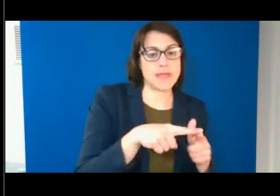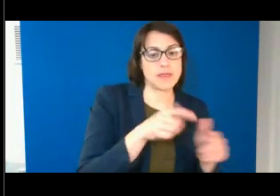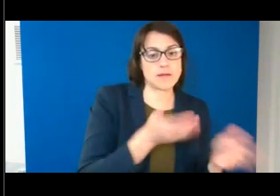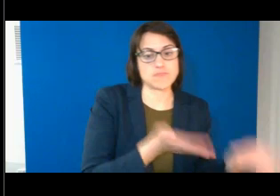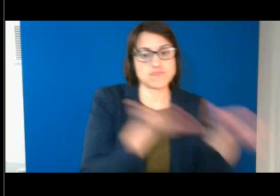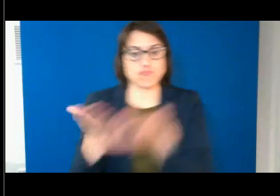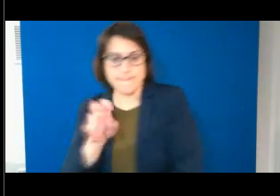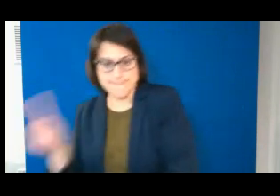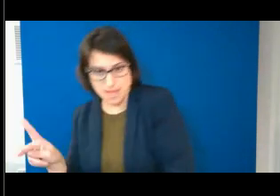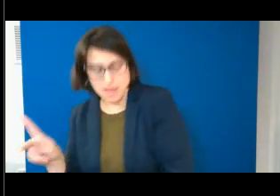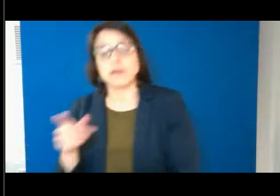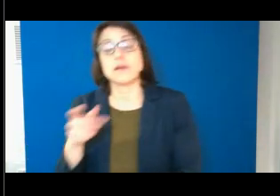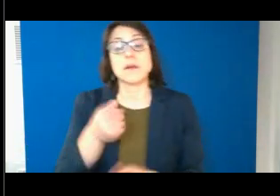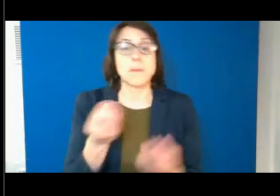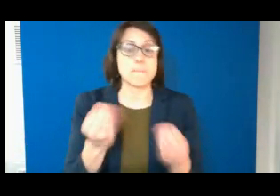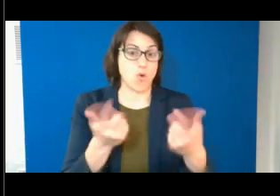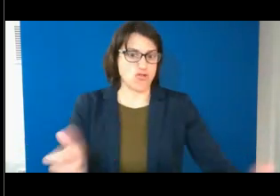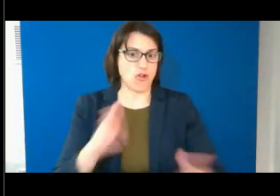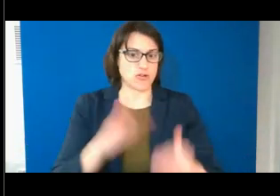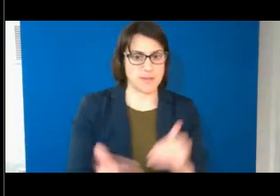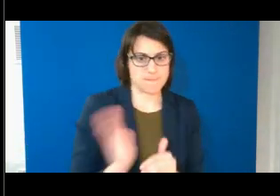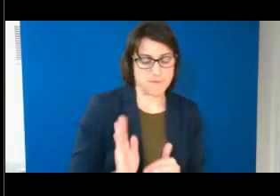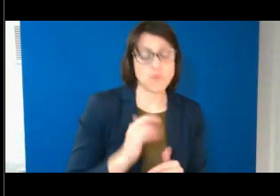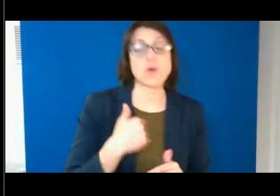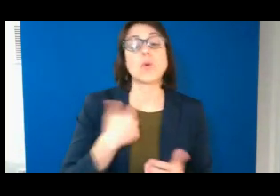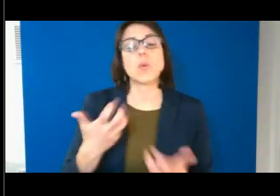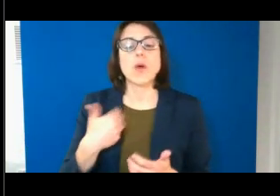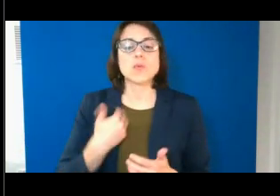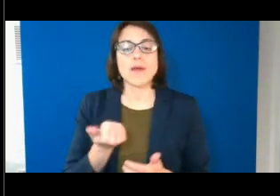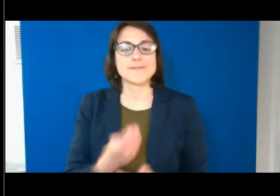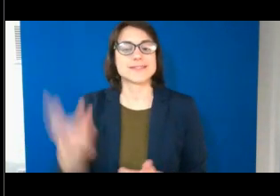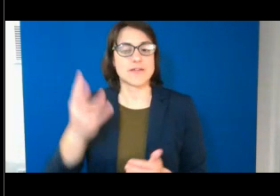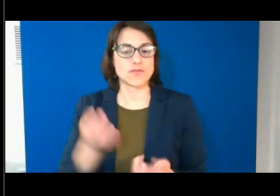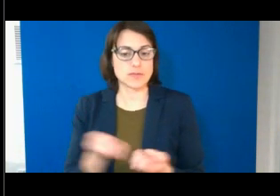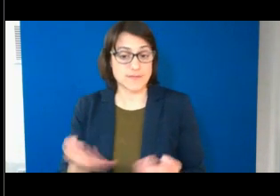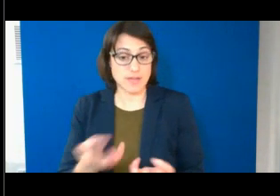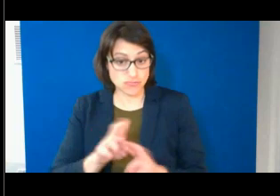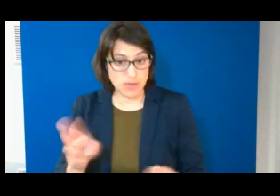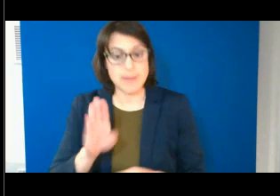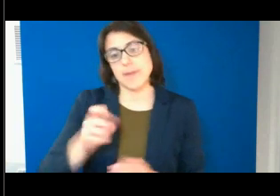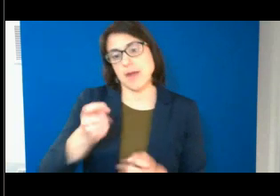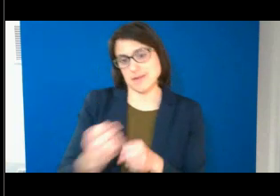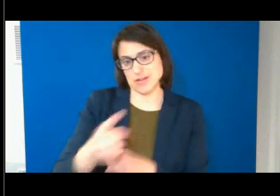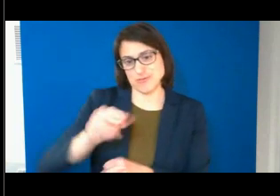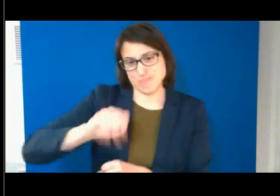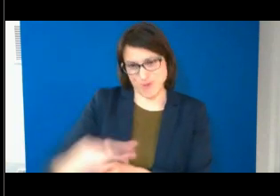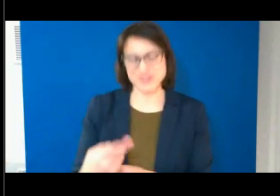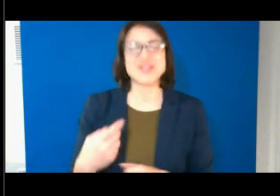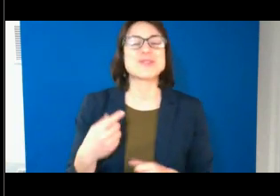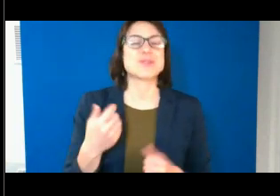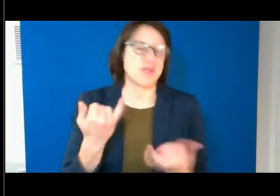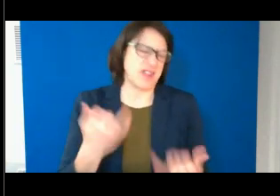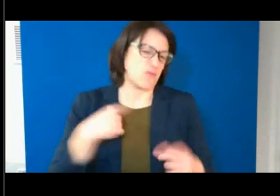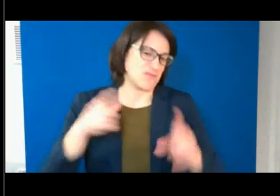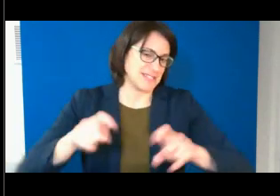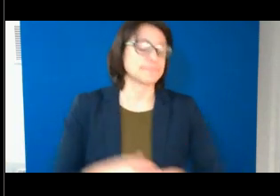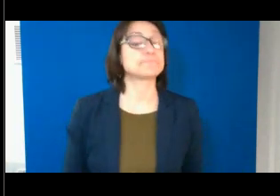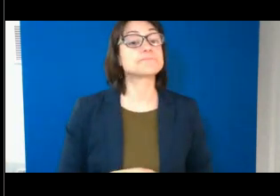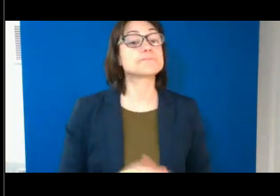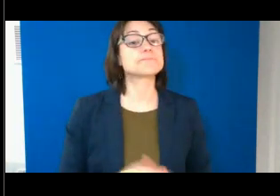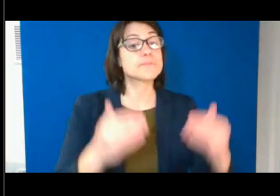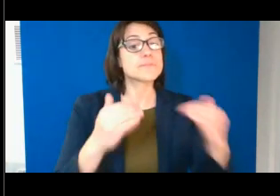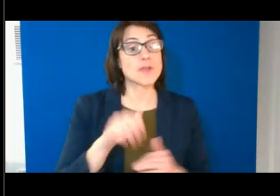have 3 or 4 of these devices ready by March next year. So we're in the testing phase at the moment. Next slide. Yeah, sorry. So this is the big one I really want to talk